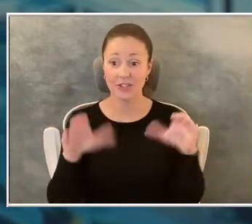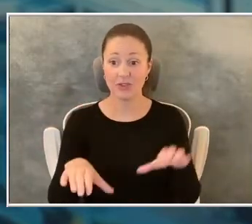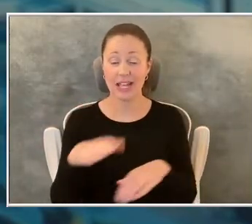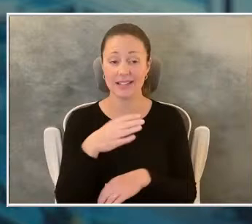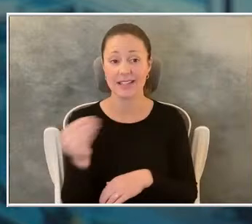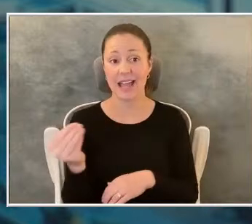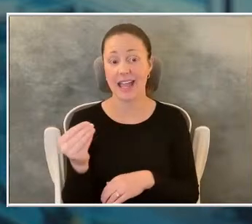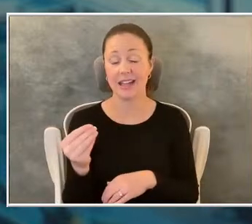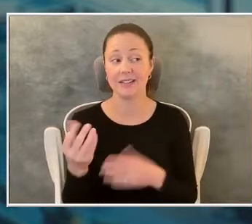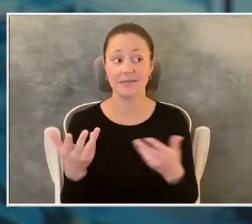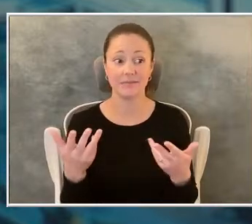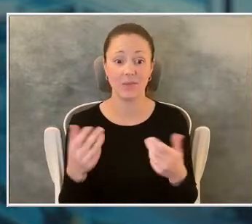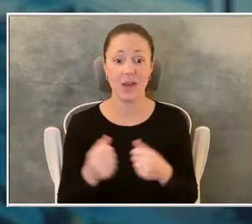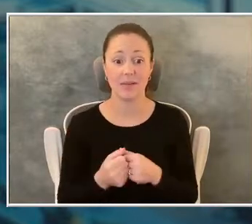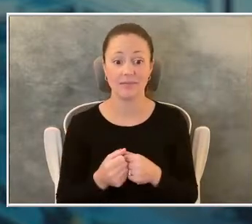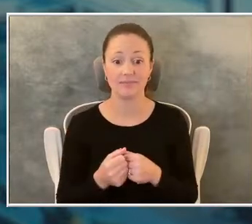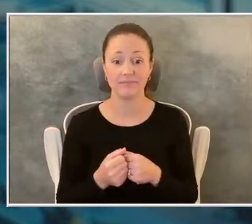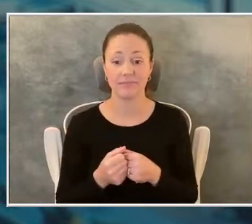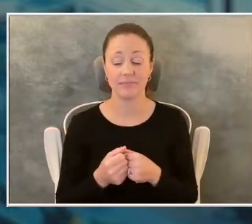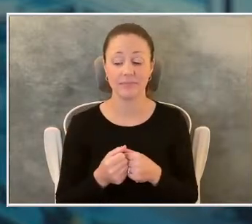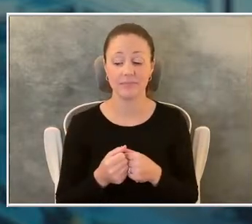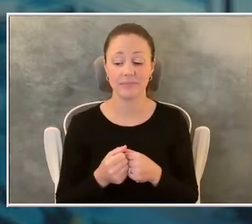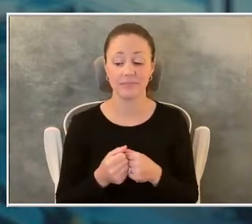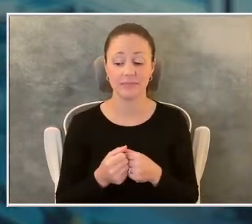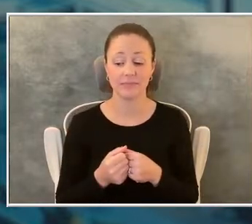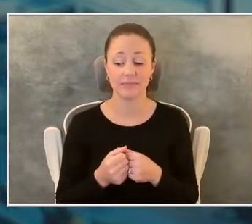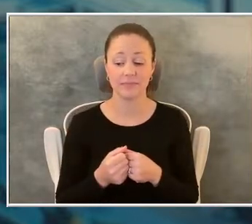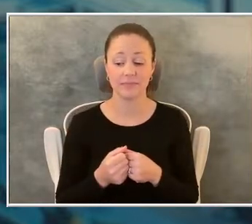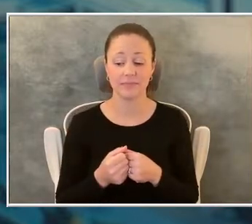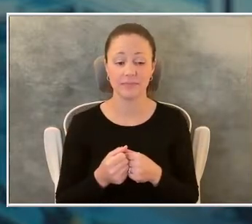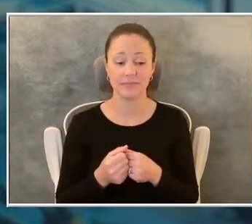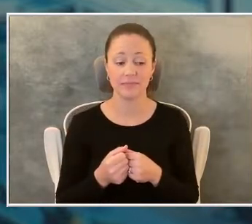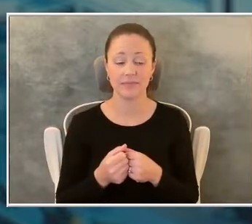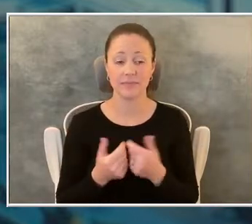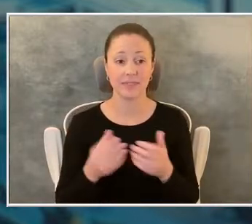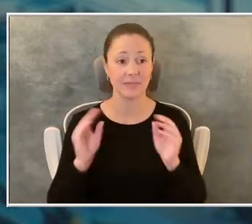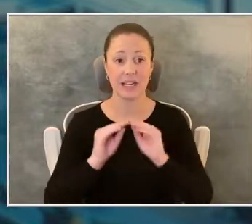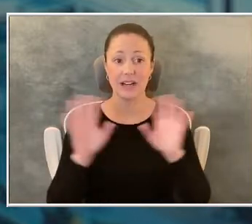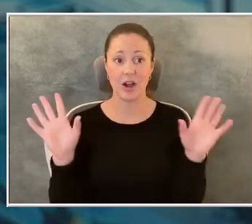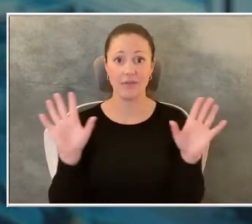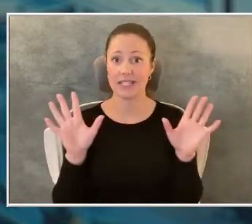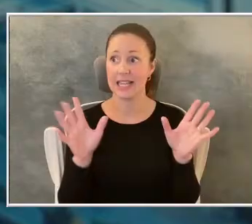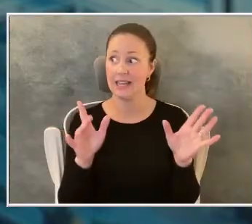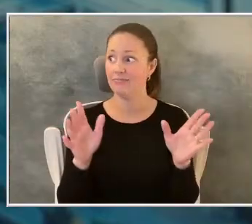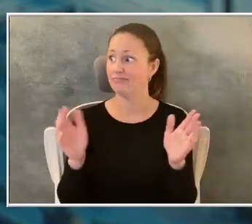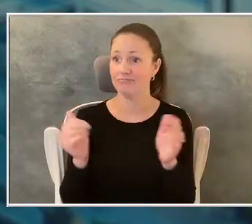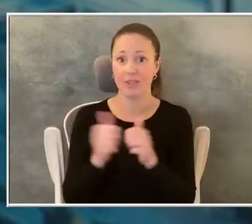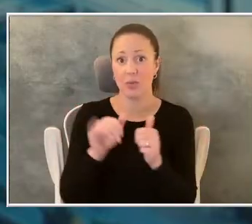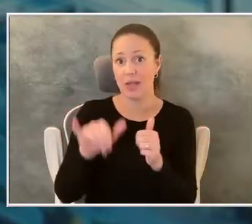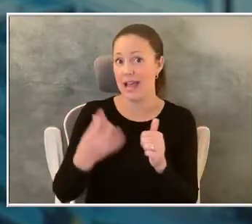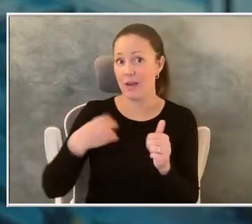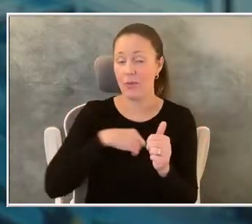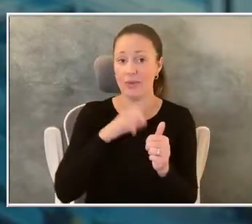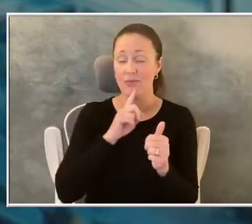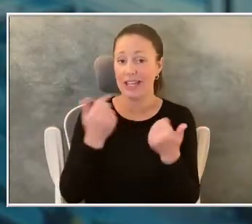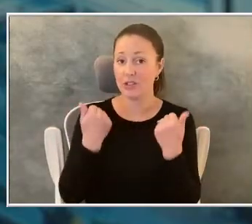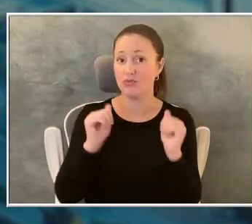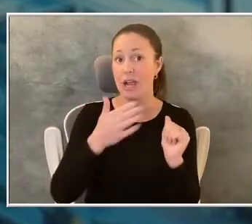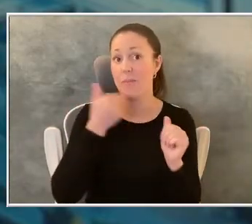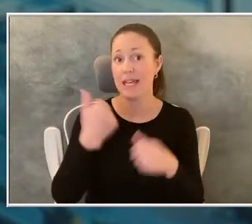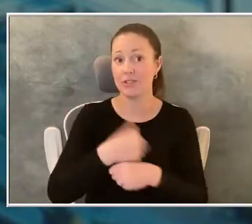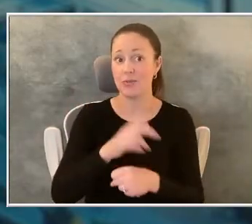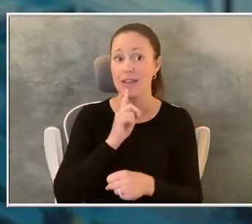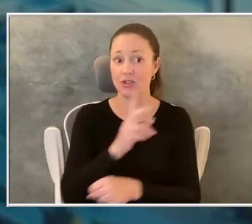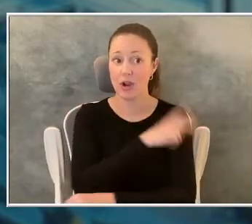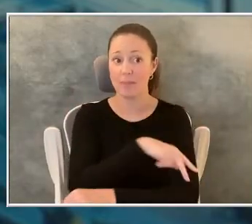obviously when we go in, we go all in, and we give our best, and to make sure that our patients belong to